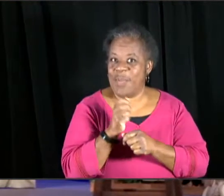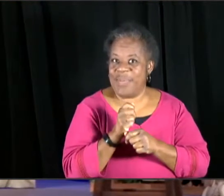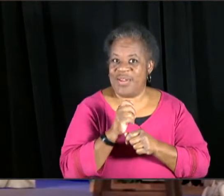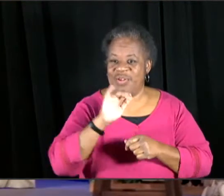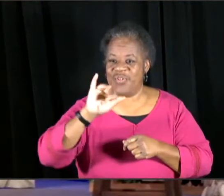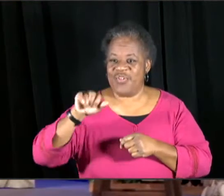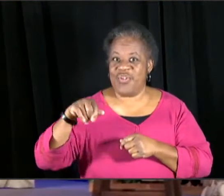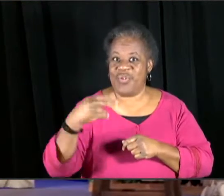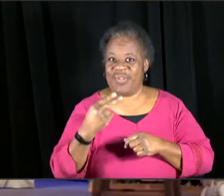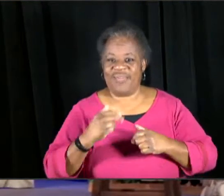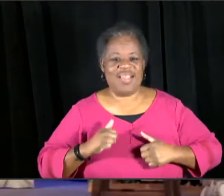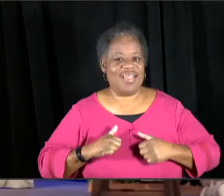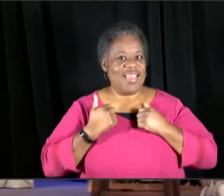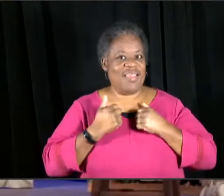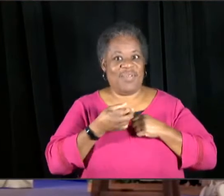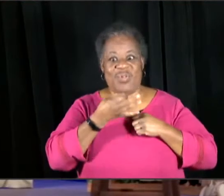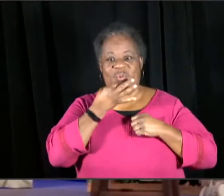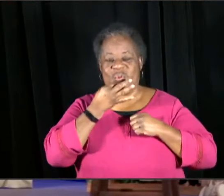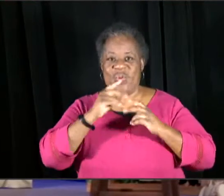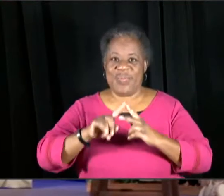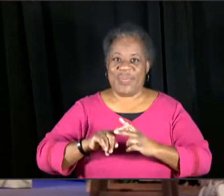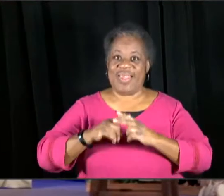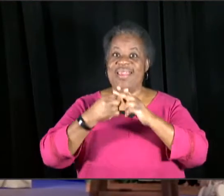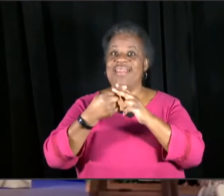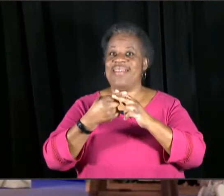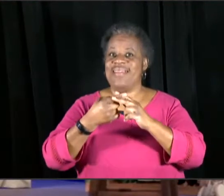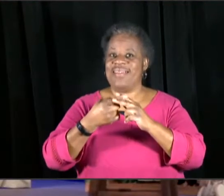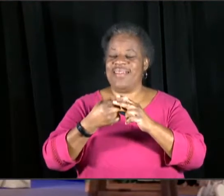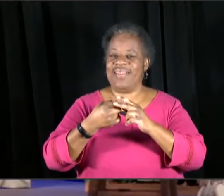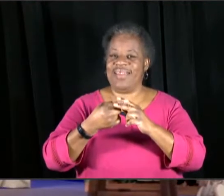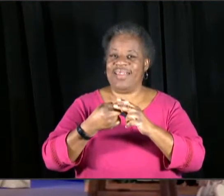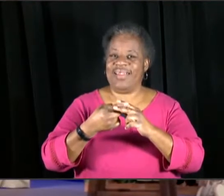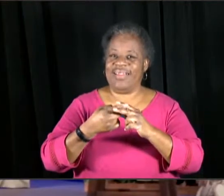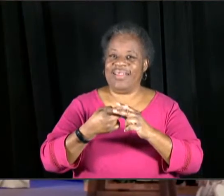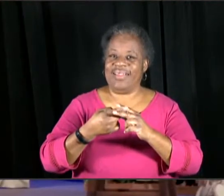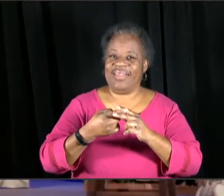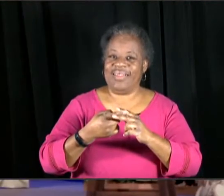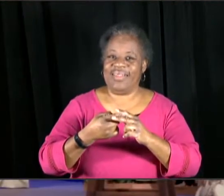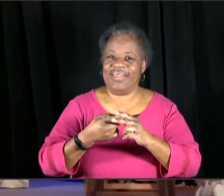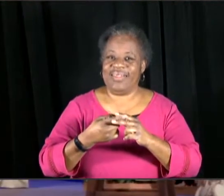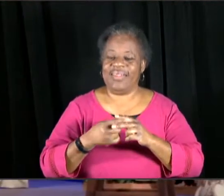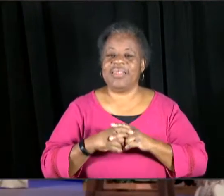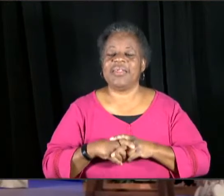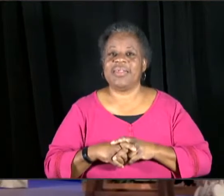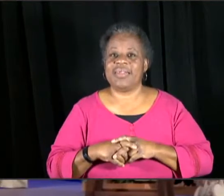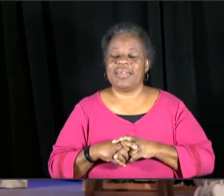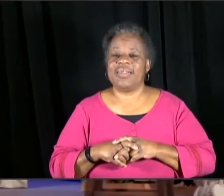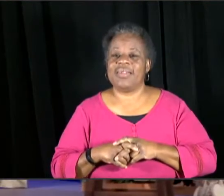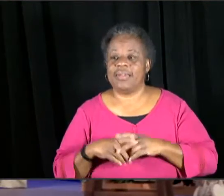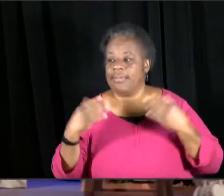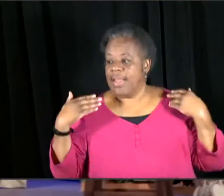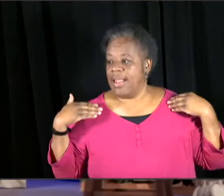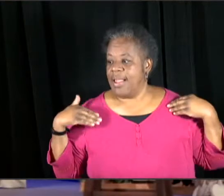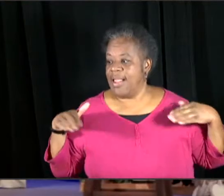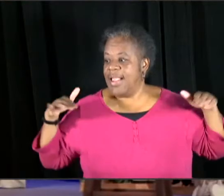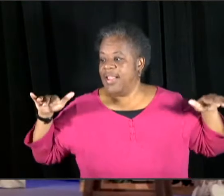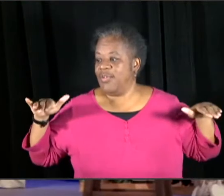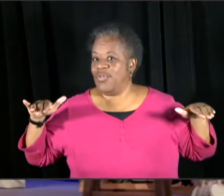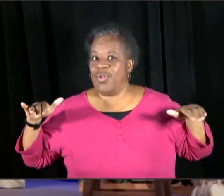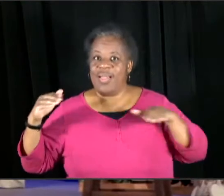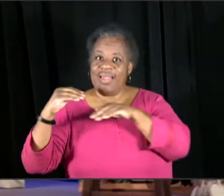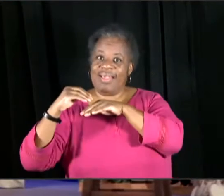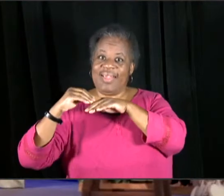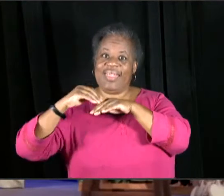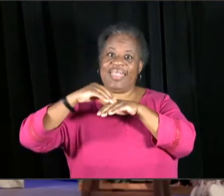to begin. And it does. For the second time that year, an angel is sent to a human,